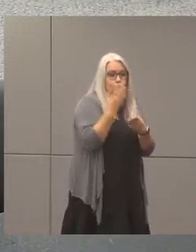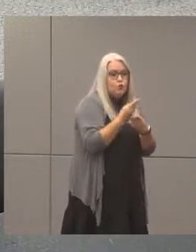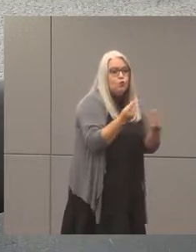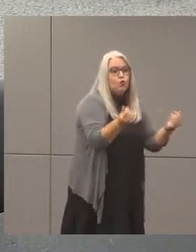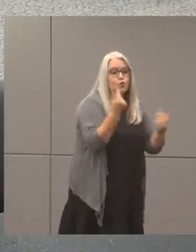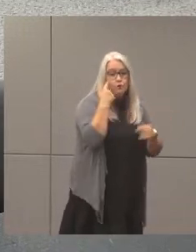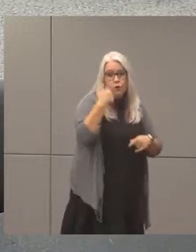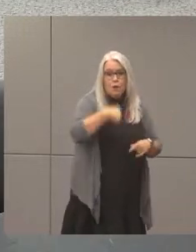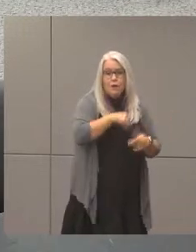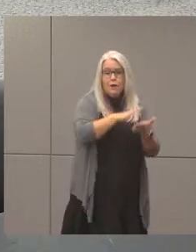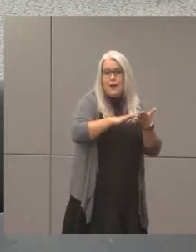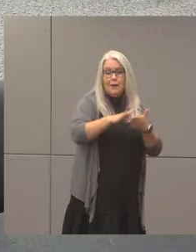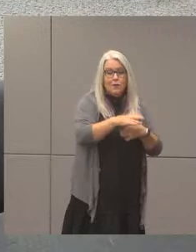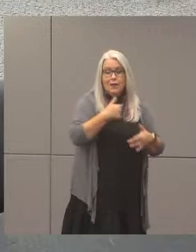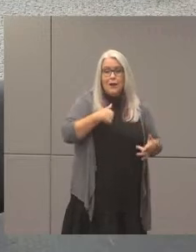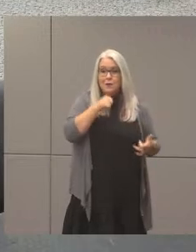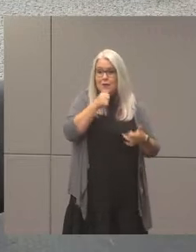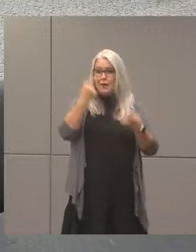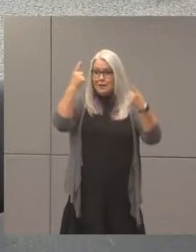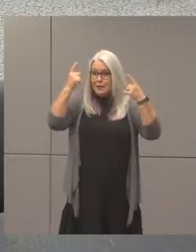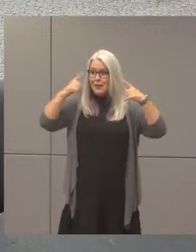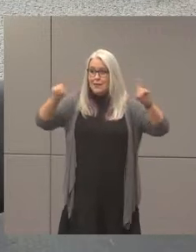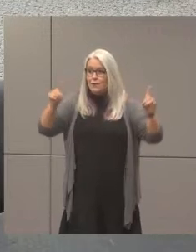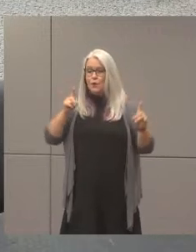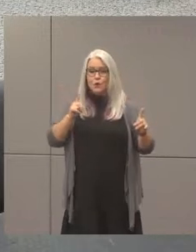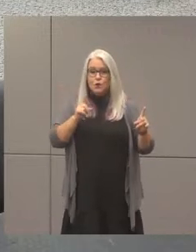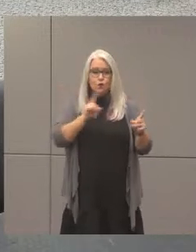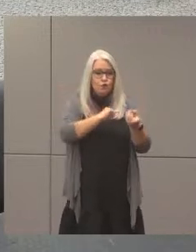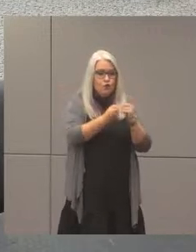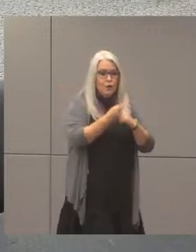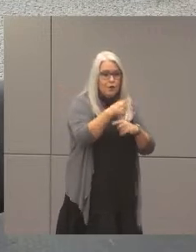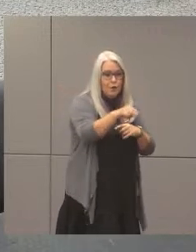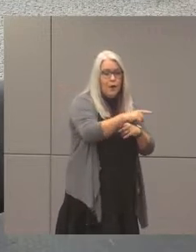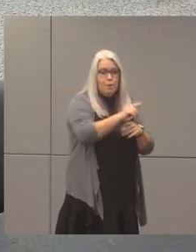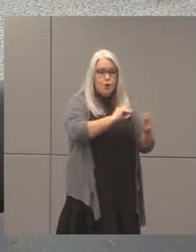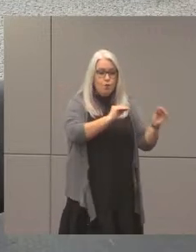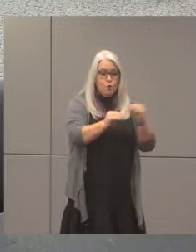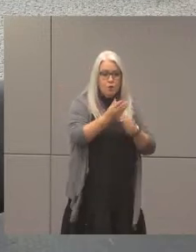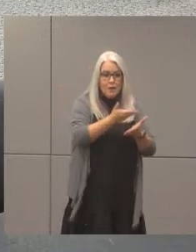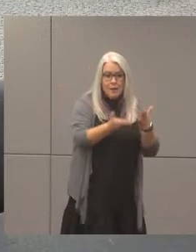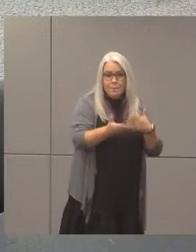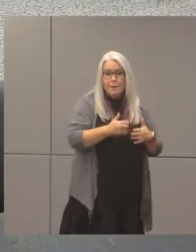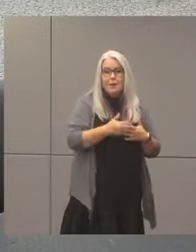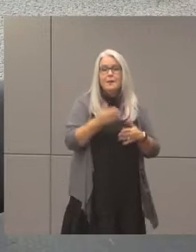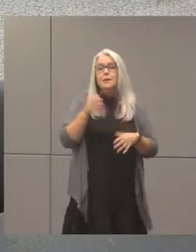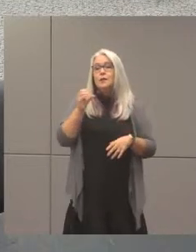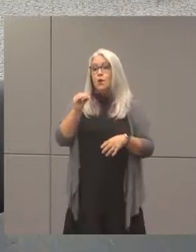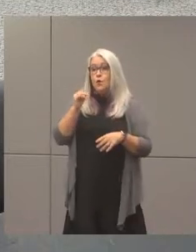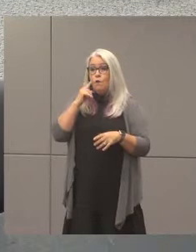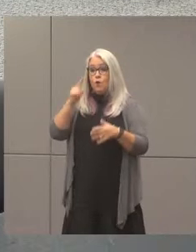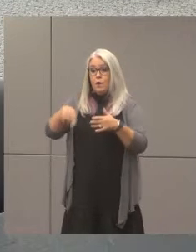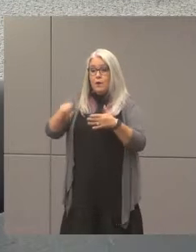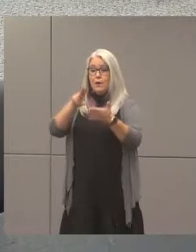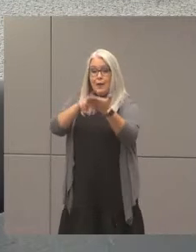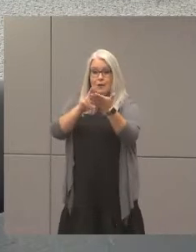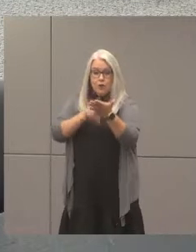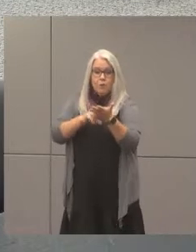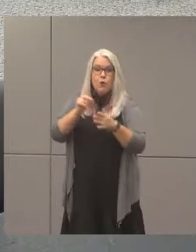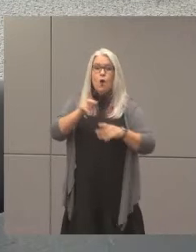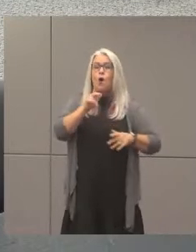I was unsuccessful in moving them off of any of it. So as far as the contract, they're always